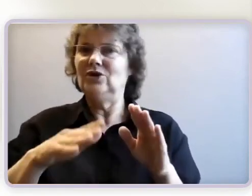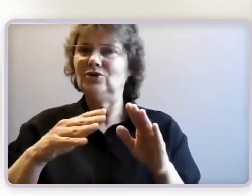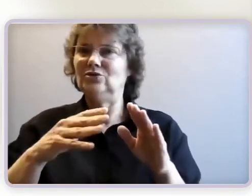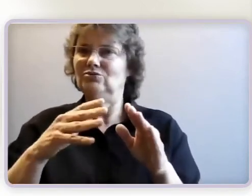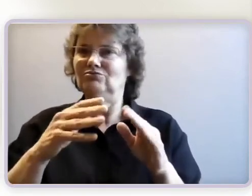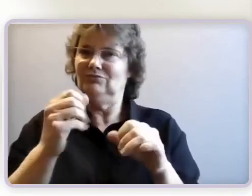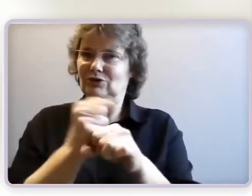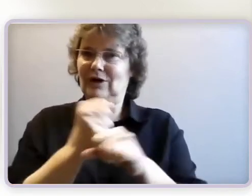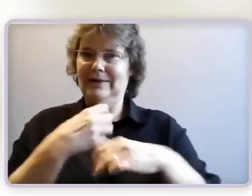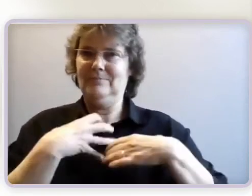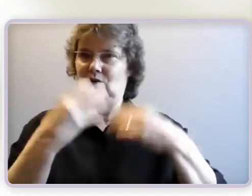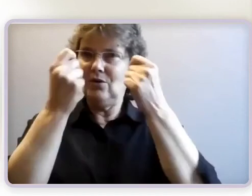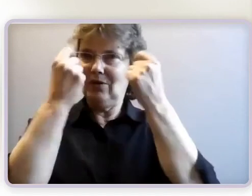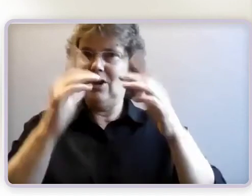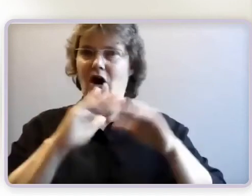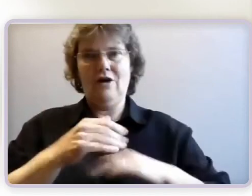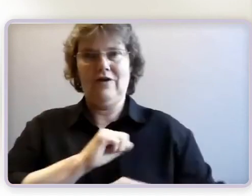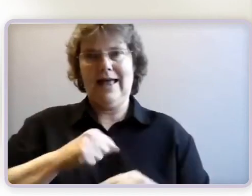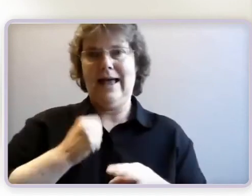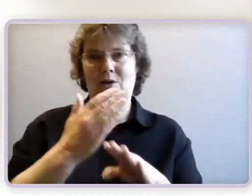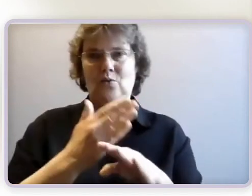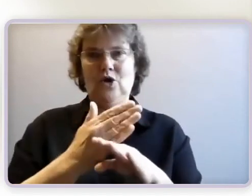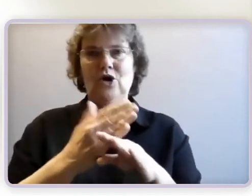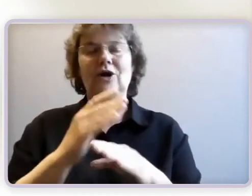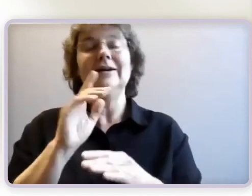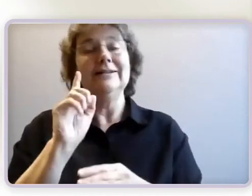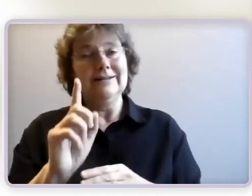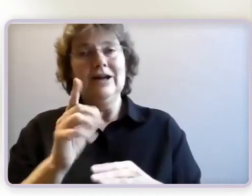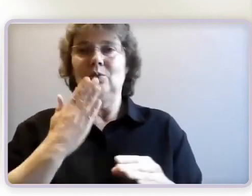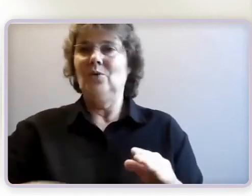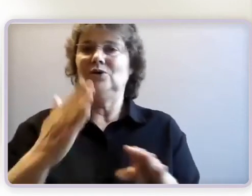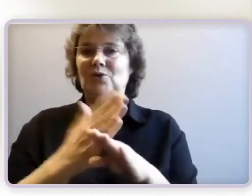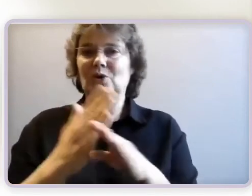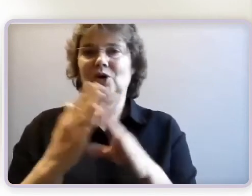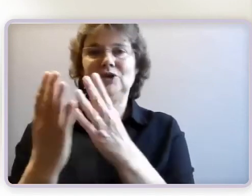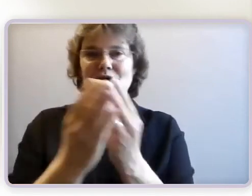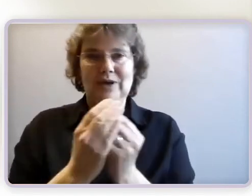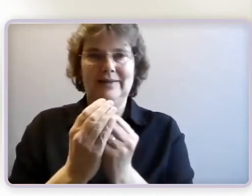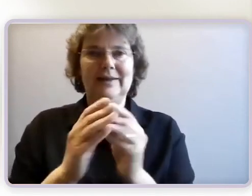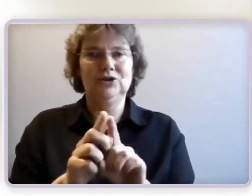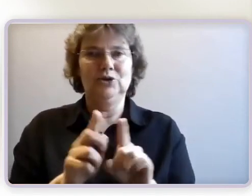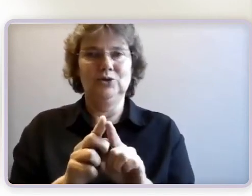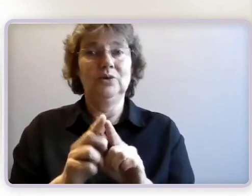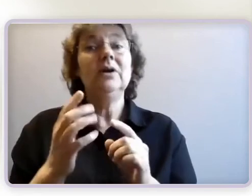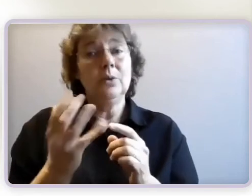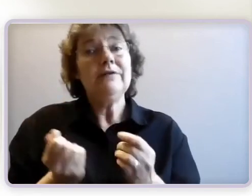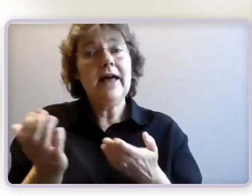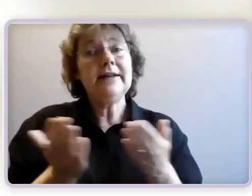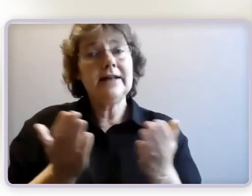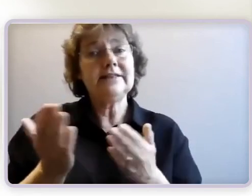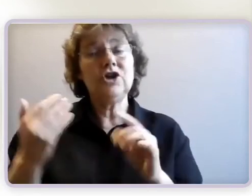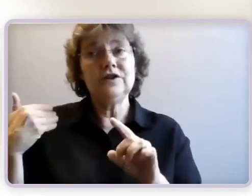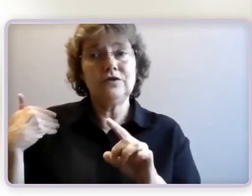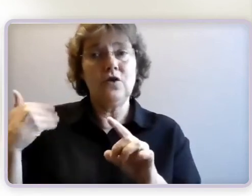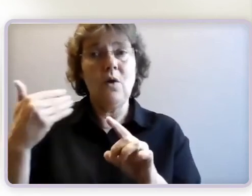together. So our service has been around a little while. Obviously, it's a temporary service for the life